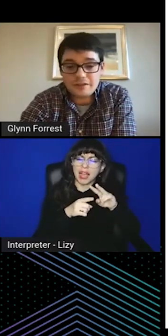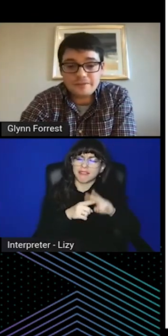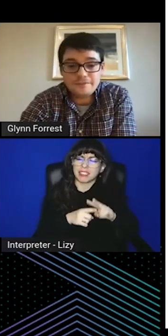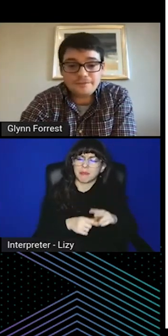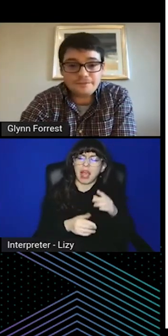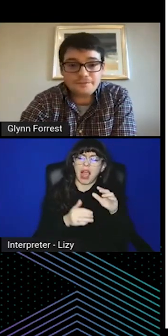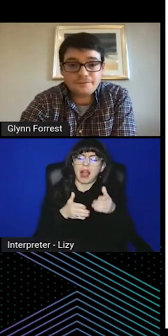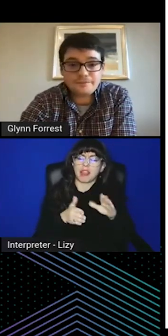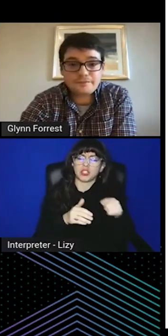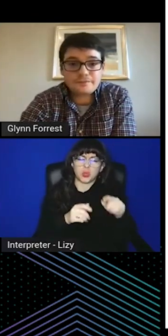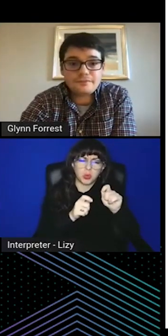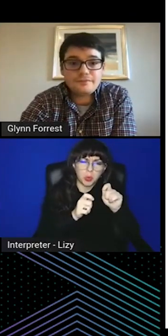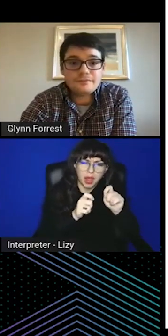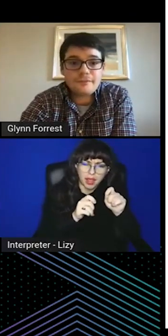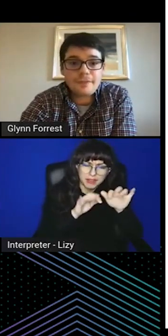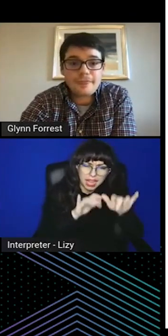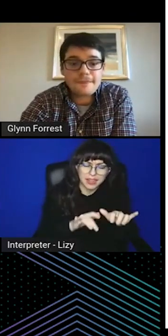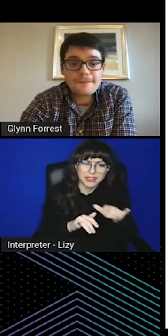documents.